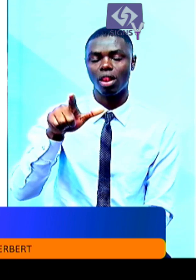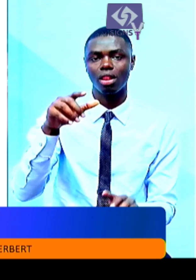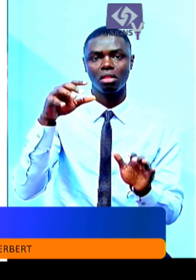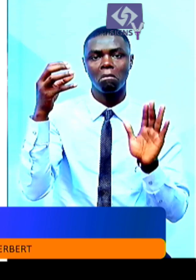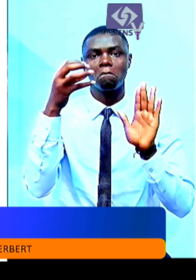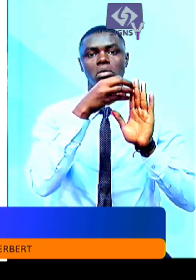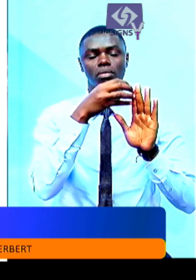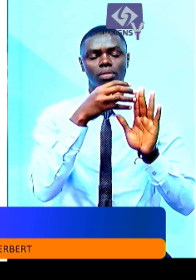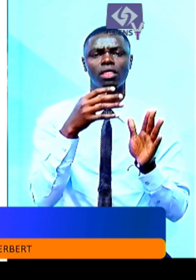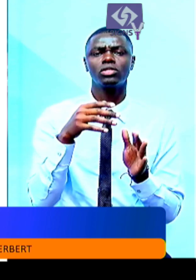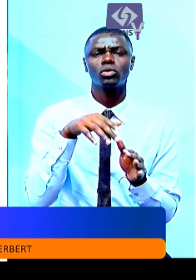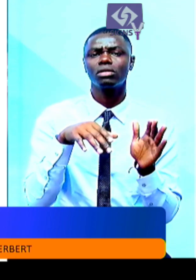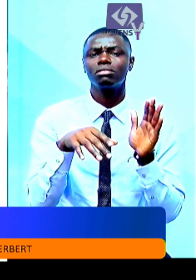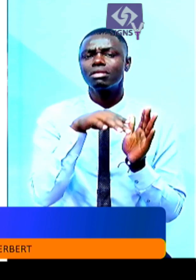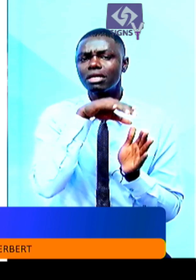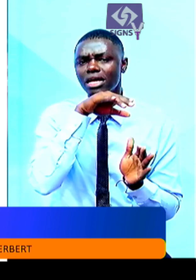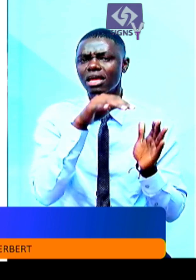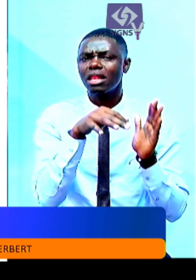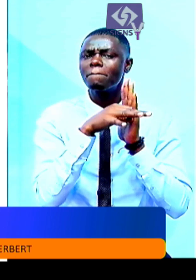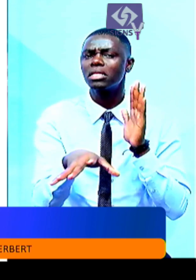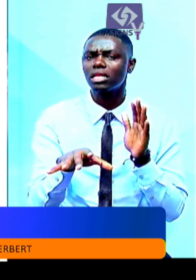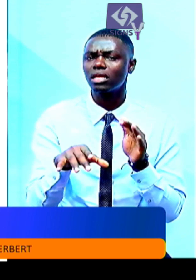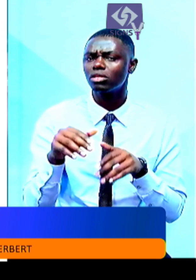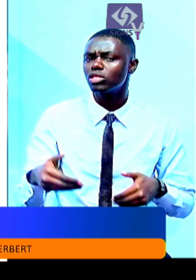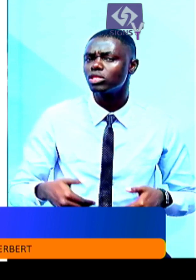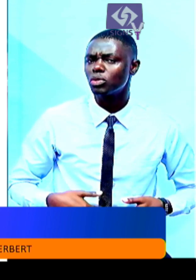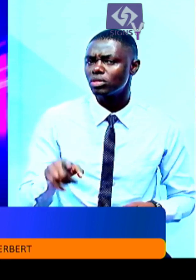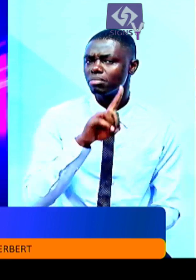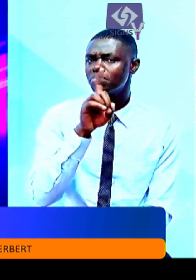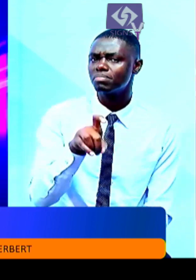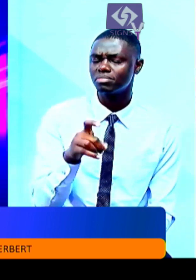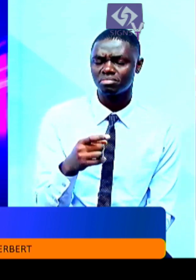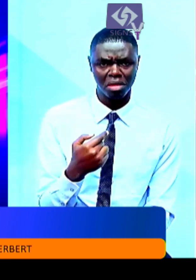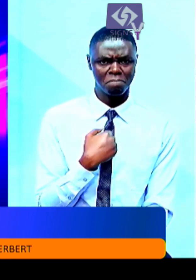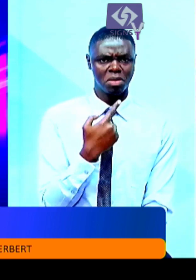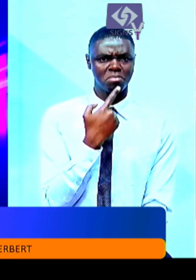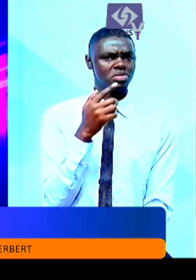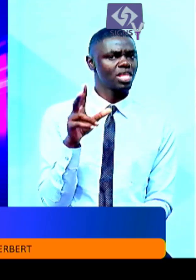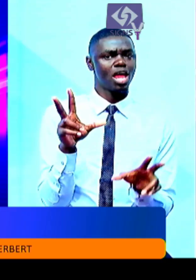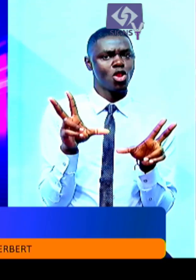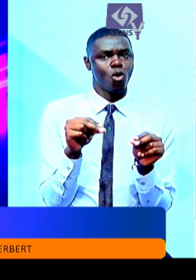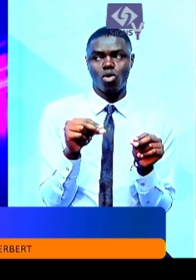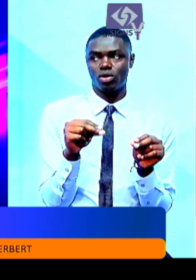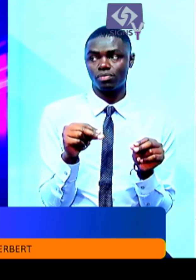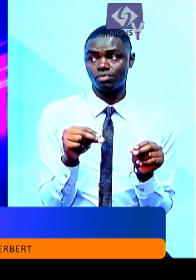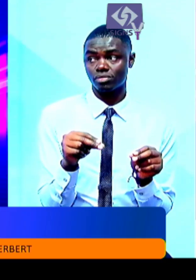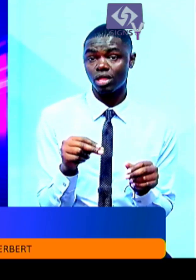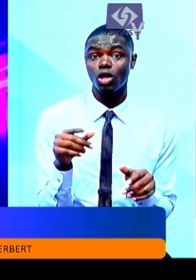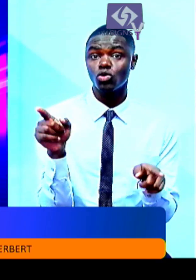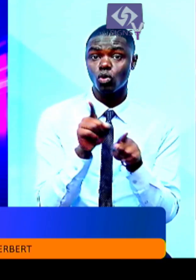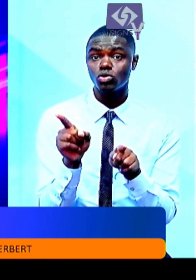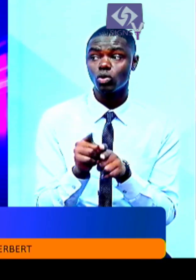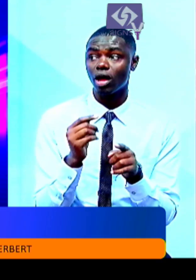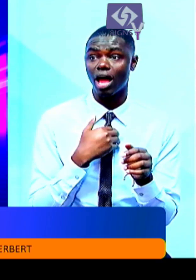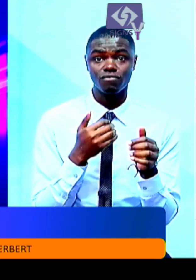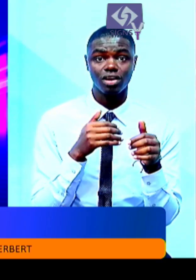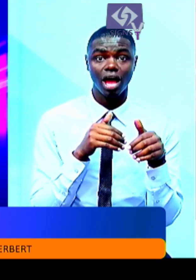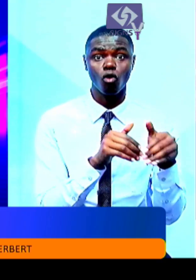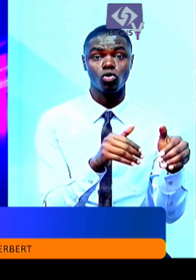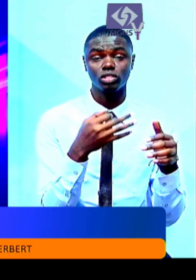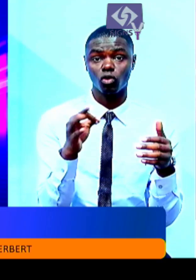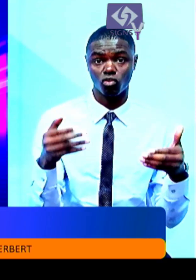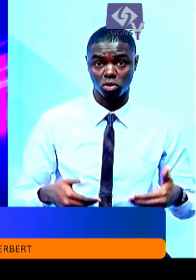Odinga betray the young people of this country? I would say no, because... And you say this because you also have a huge following of